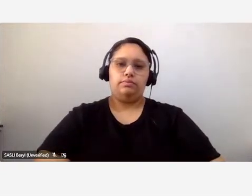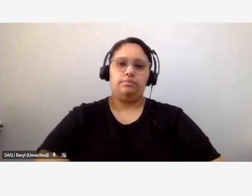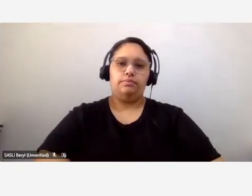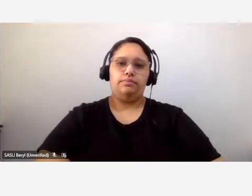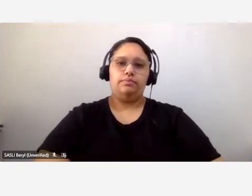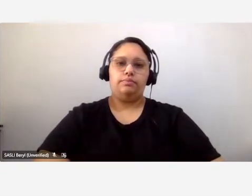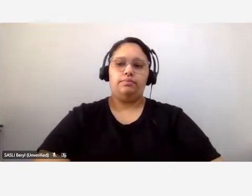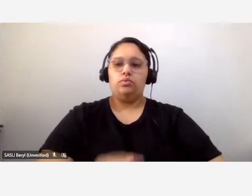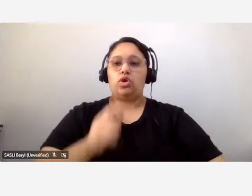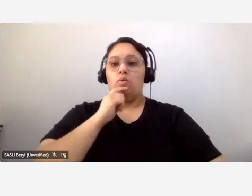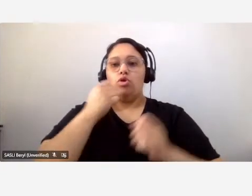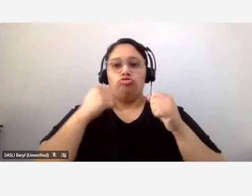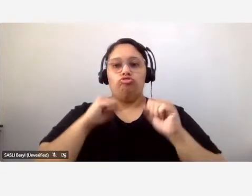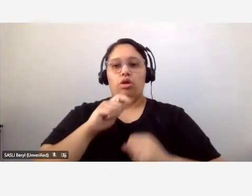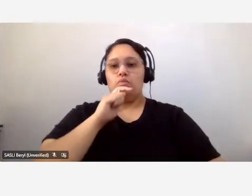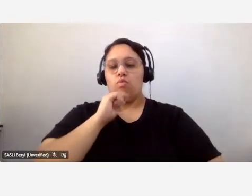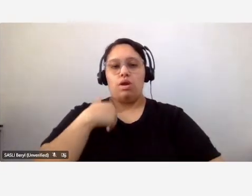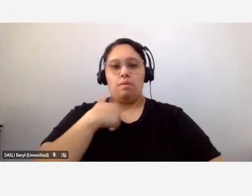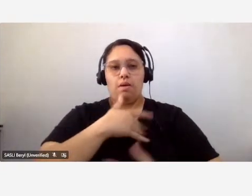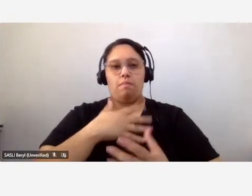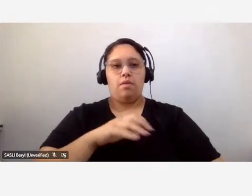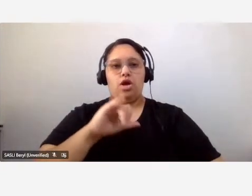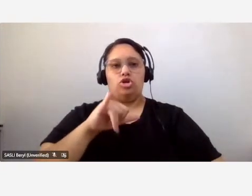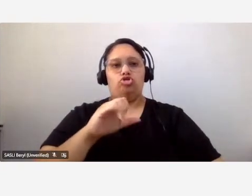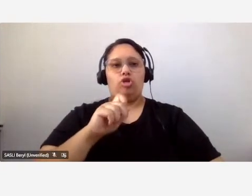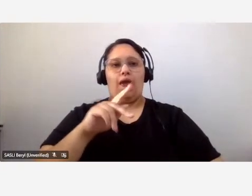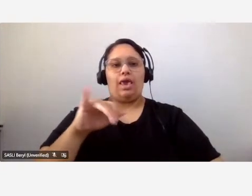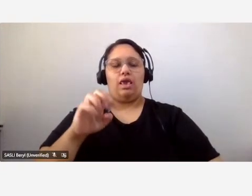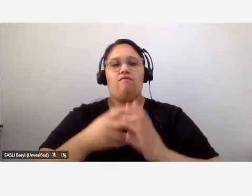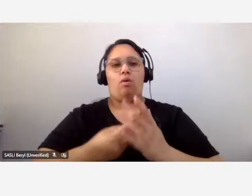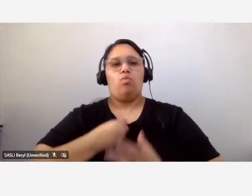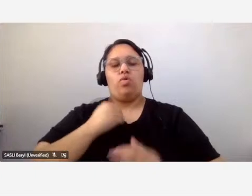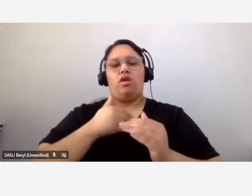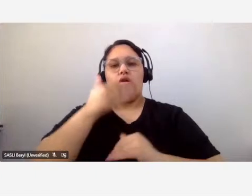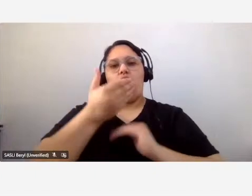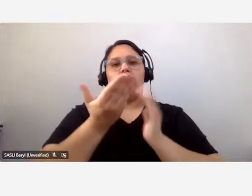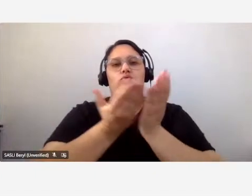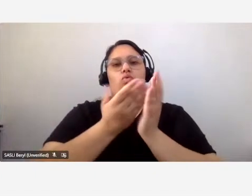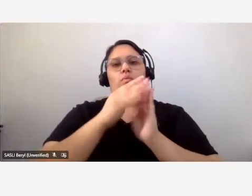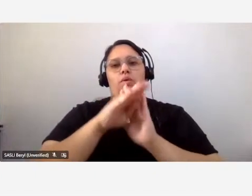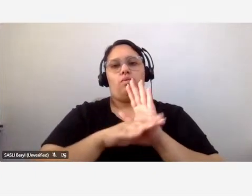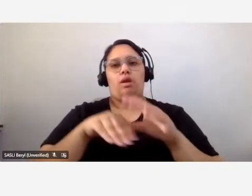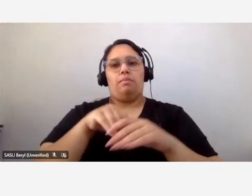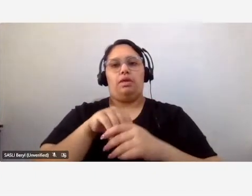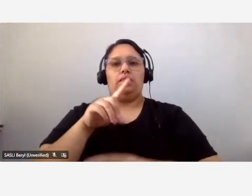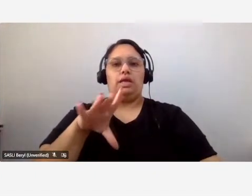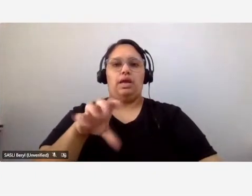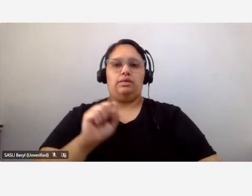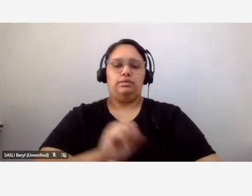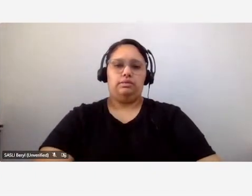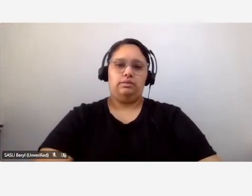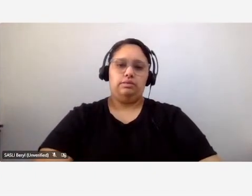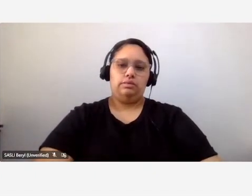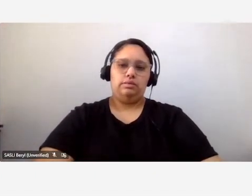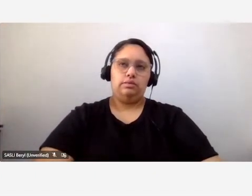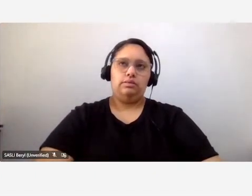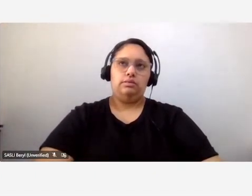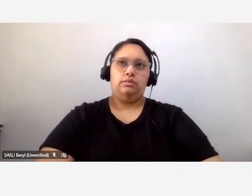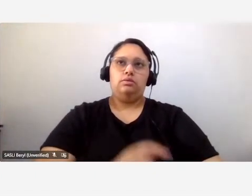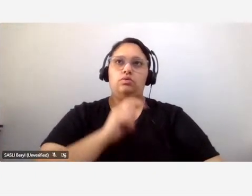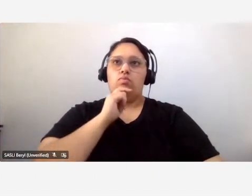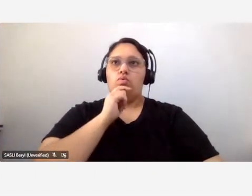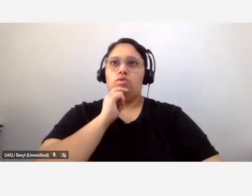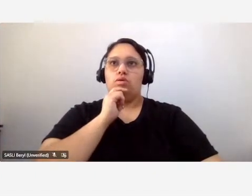Good morning, Chair. Good morning, members. Jackie Ball from the Youth and After School Program and DCAS. Good morning,